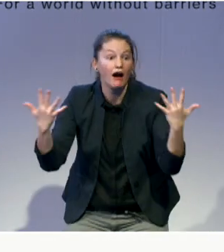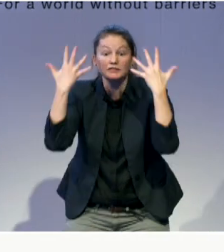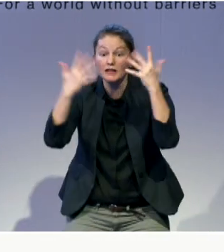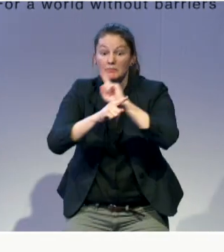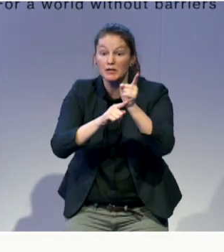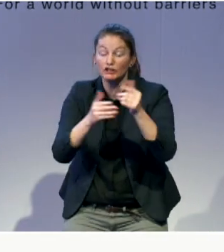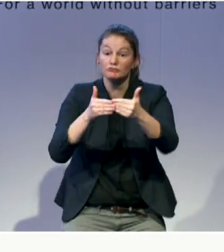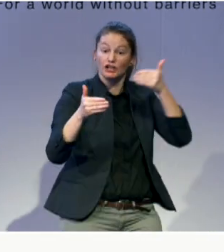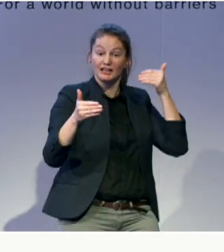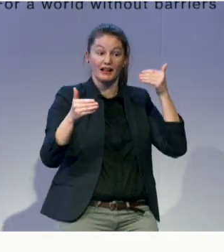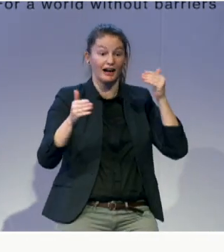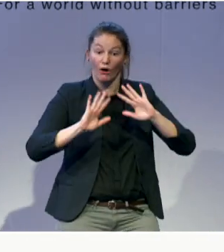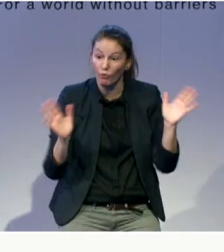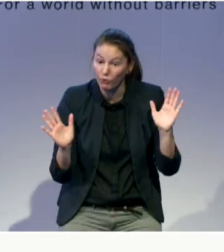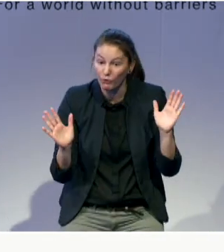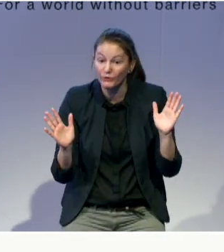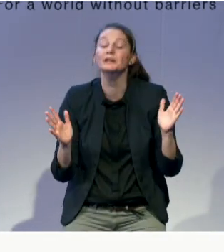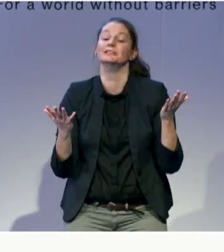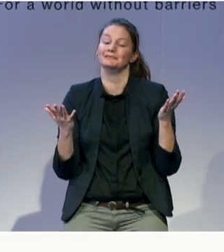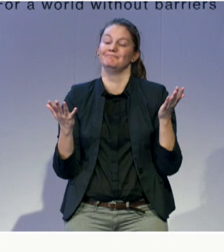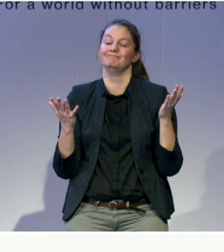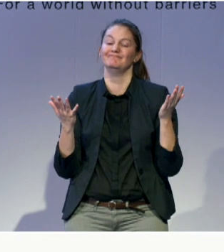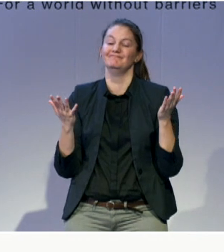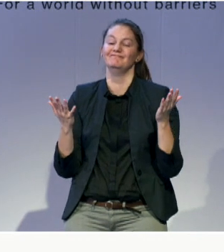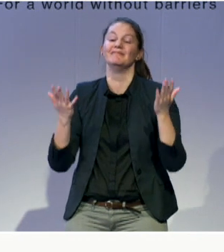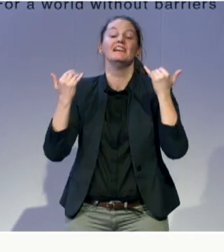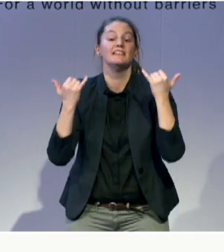But before I release you all,